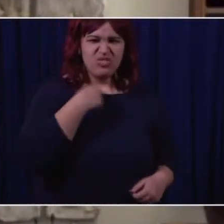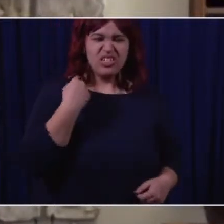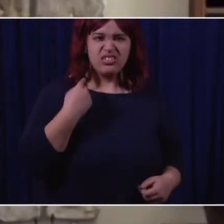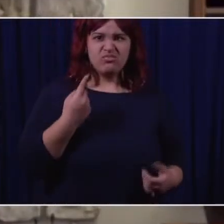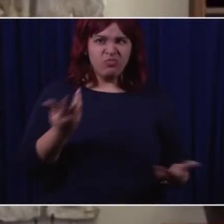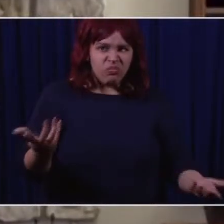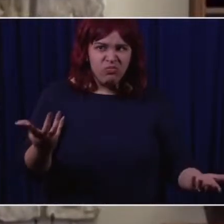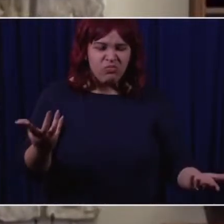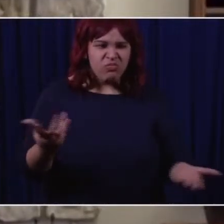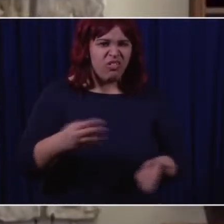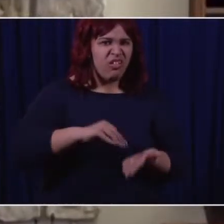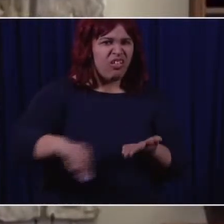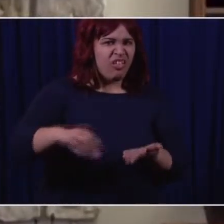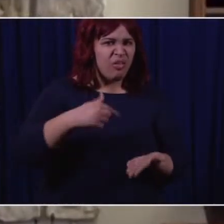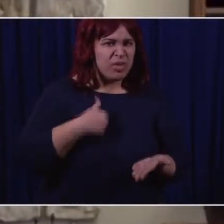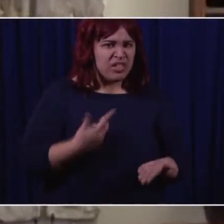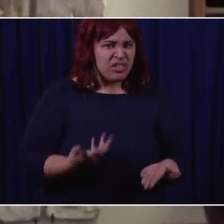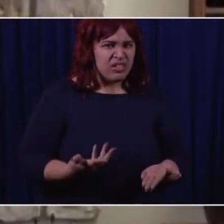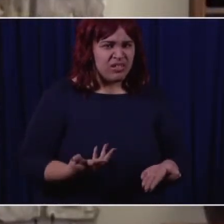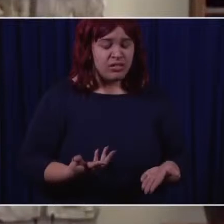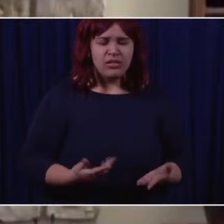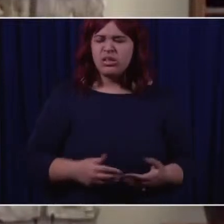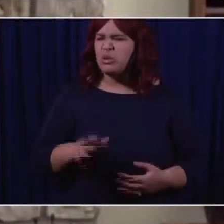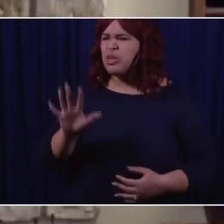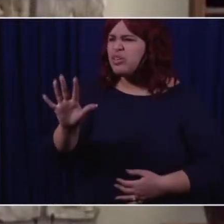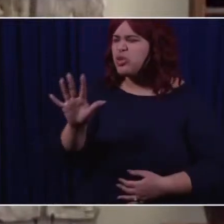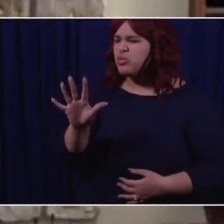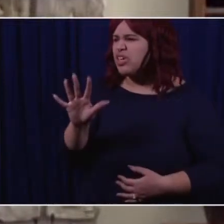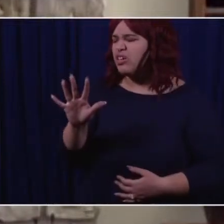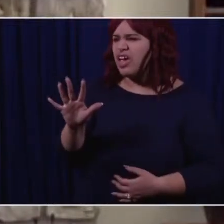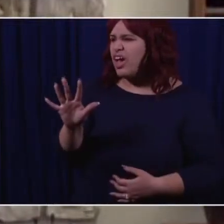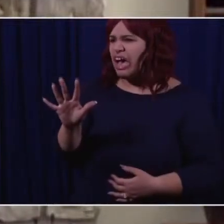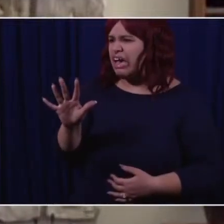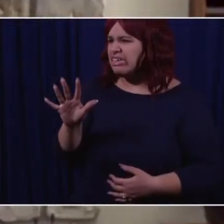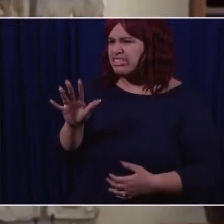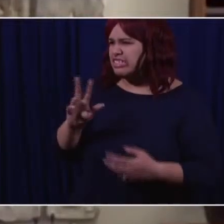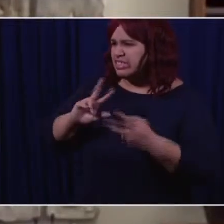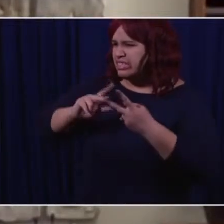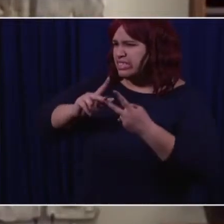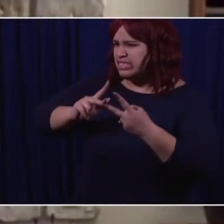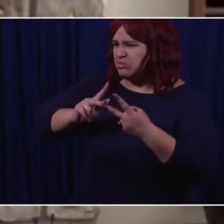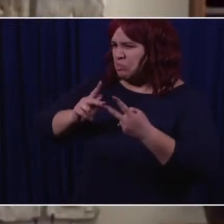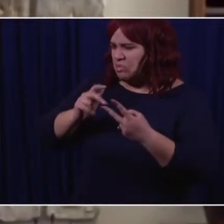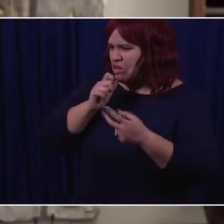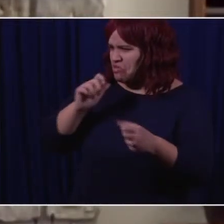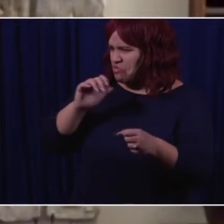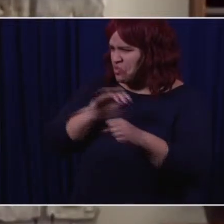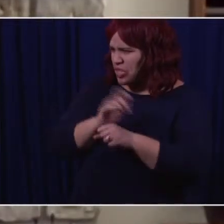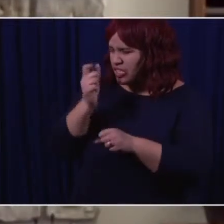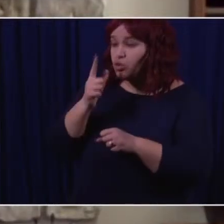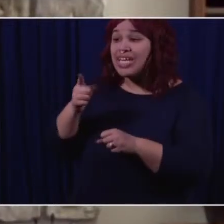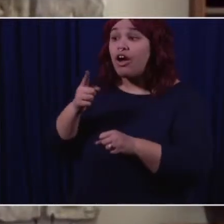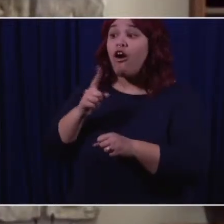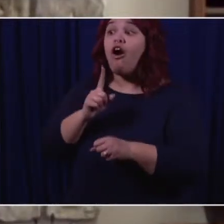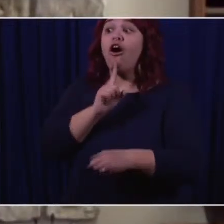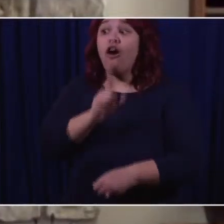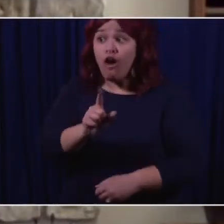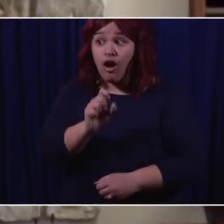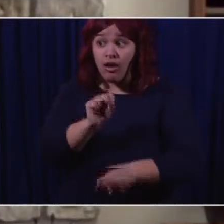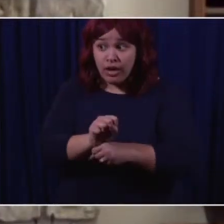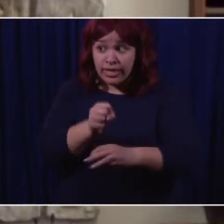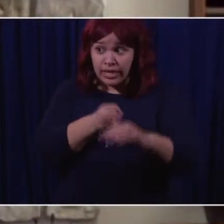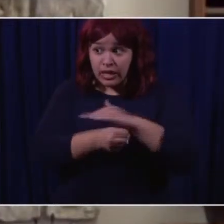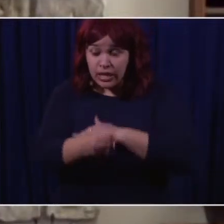You want to explain the second group, Kevin? I'm not sure I fully understood. You said people who are in a hospital. I'm sorry, I